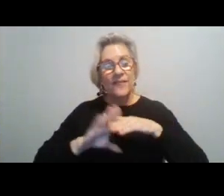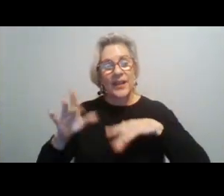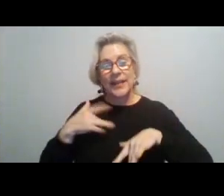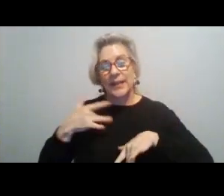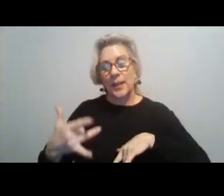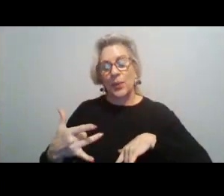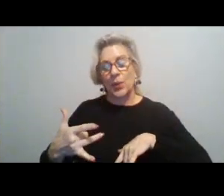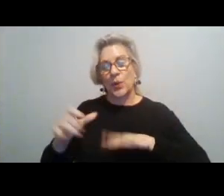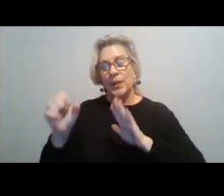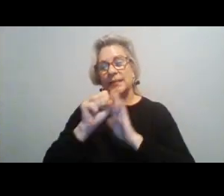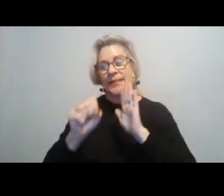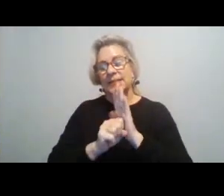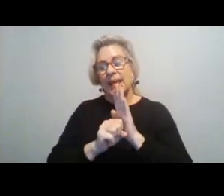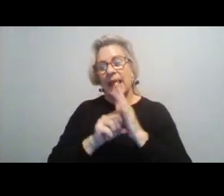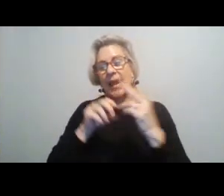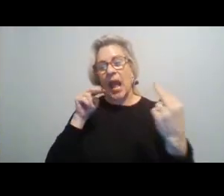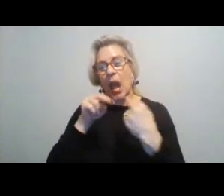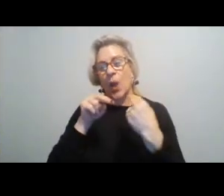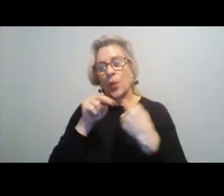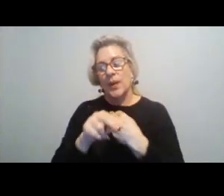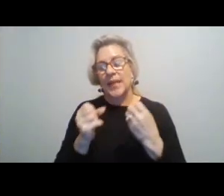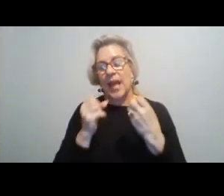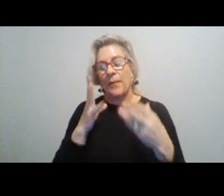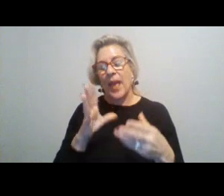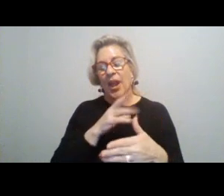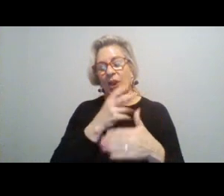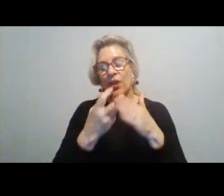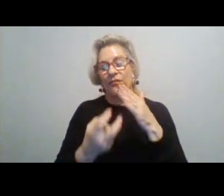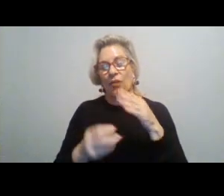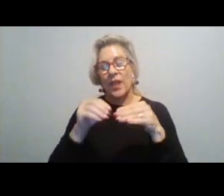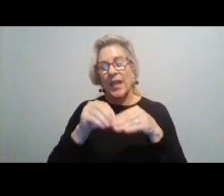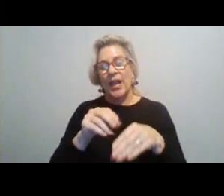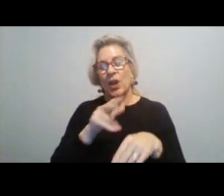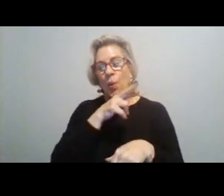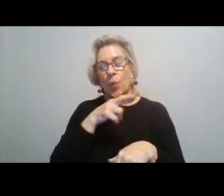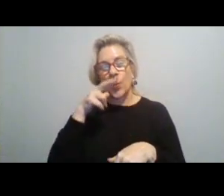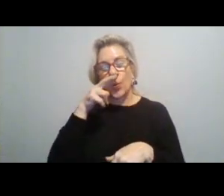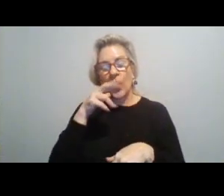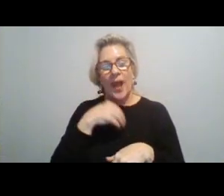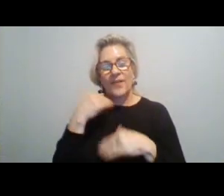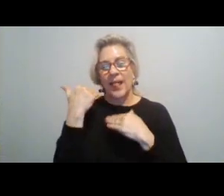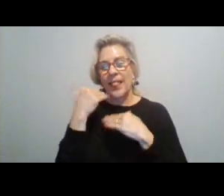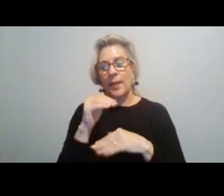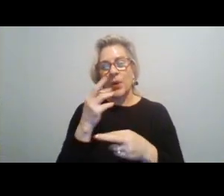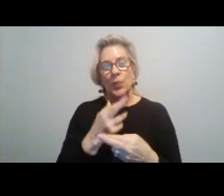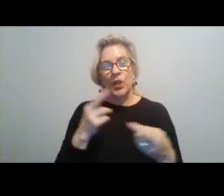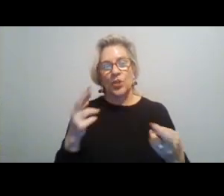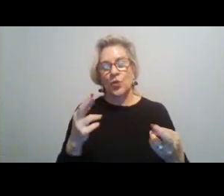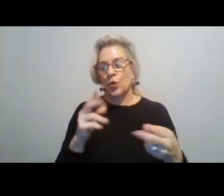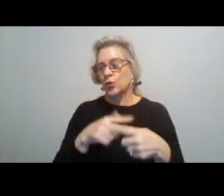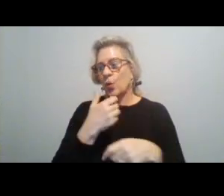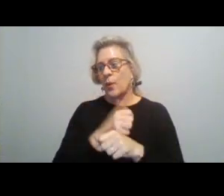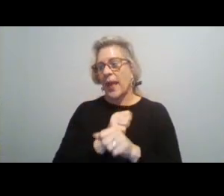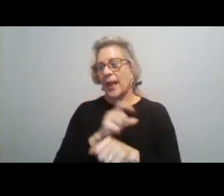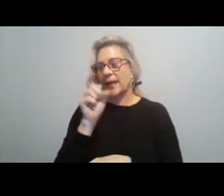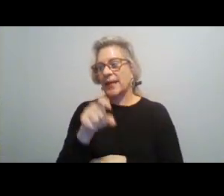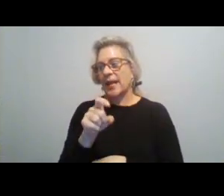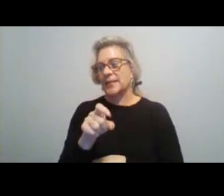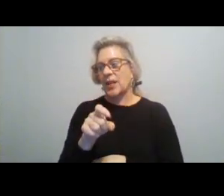typically state highways, and many fall within rural regions of our state that have limited resources available to make the necessary